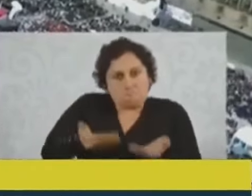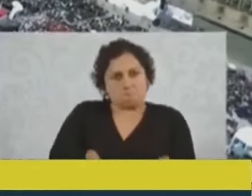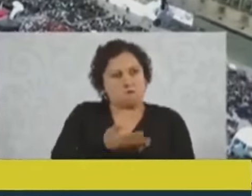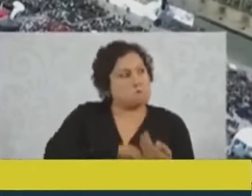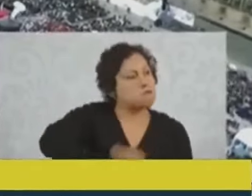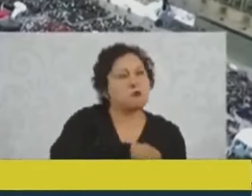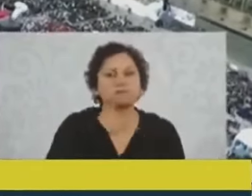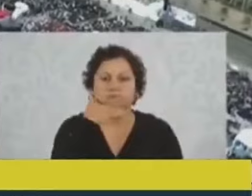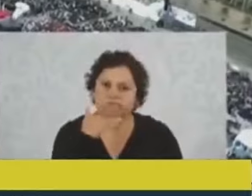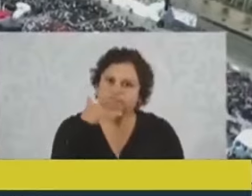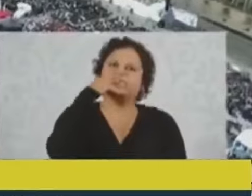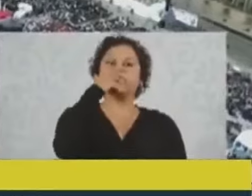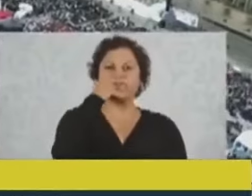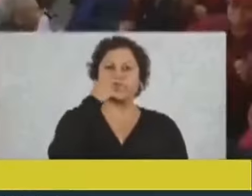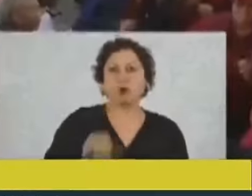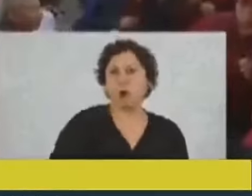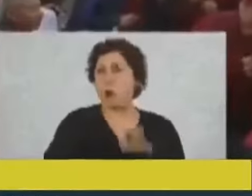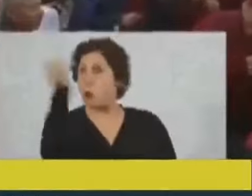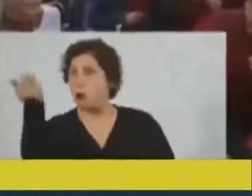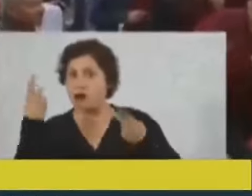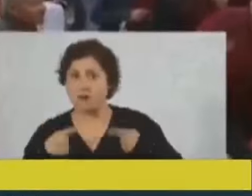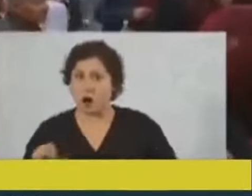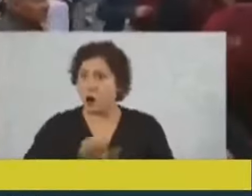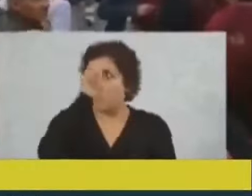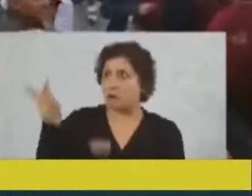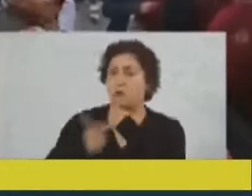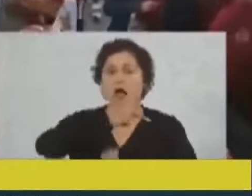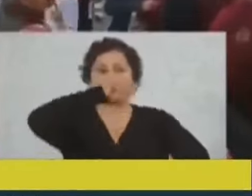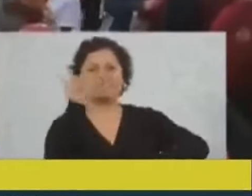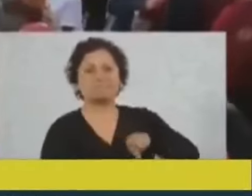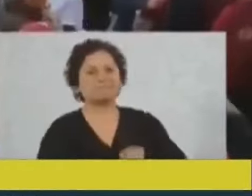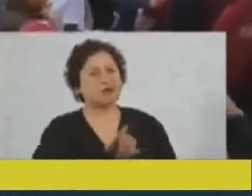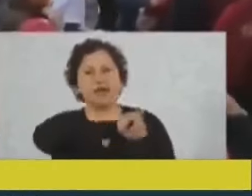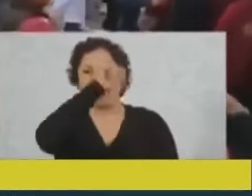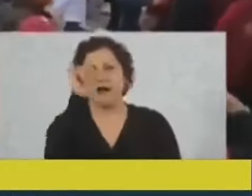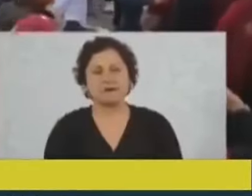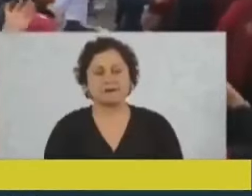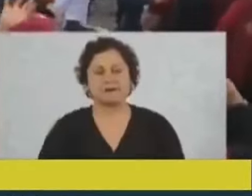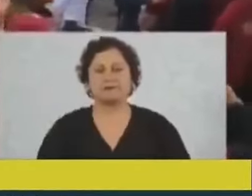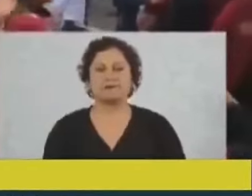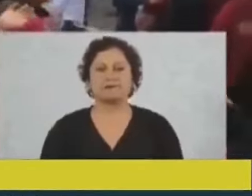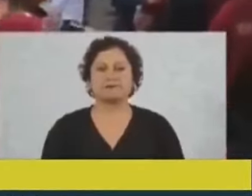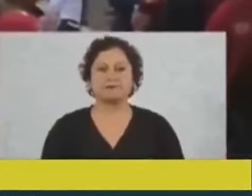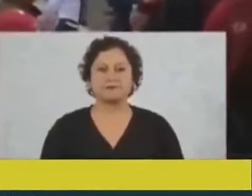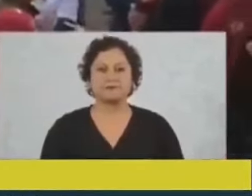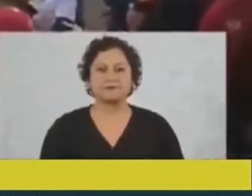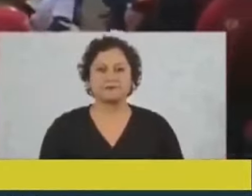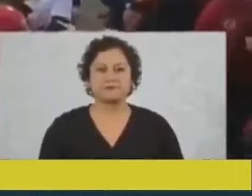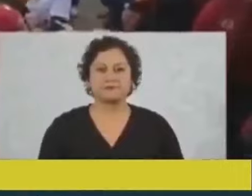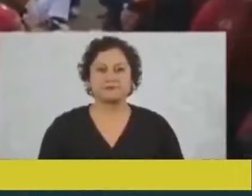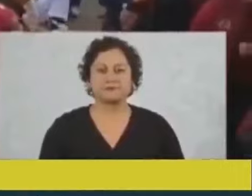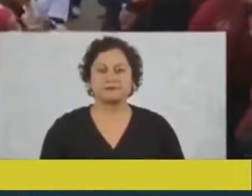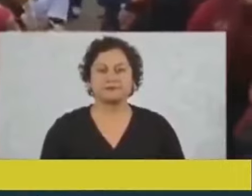dignity to our people, and no one will take it away from it, ever.